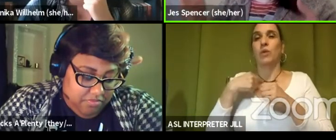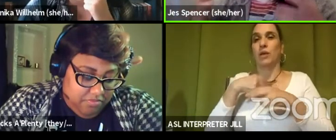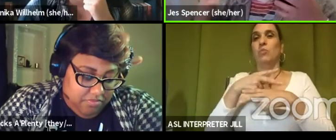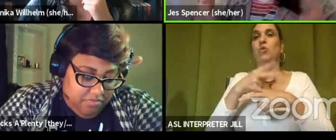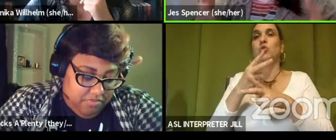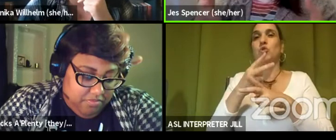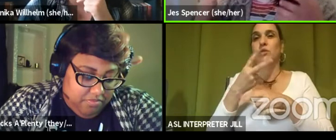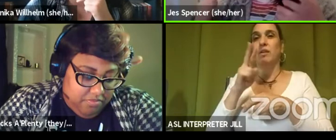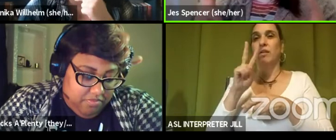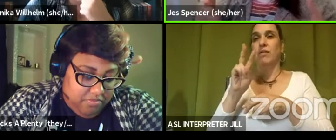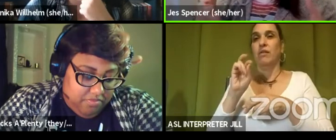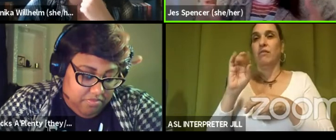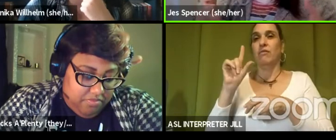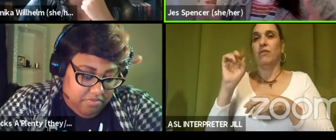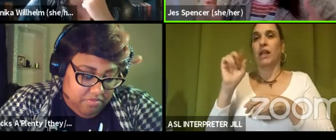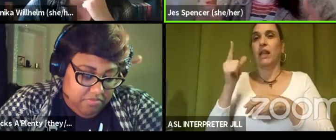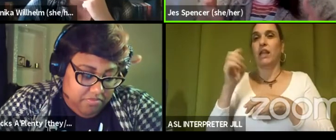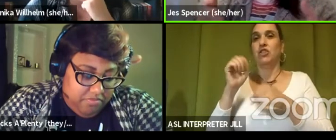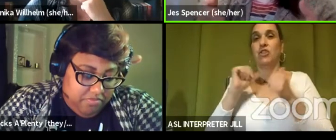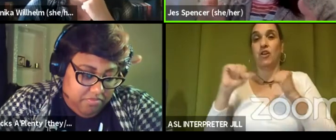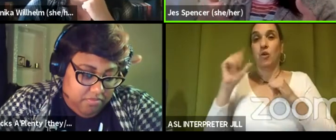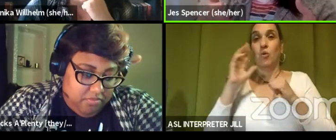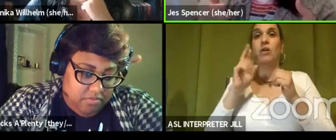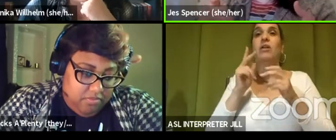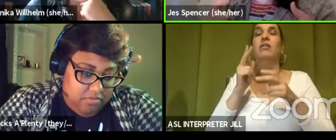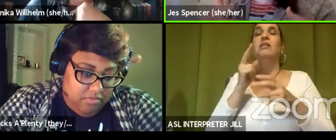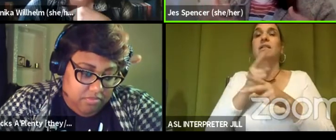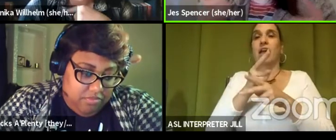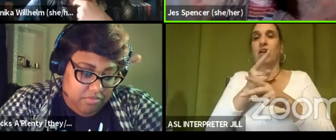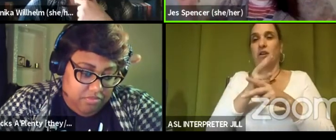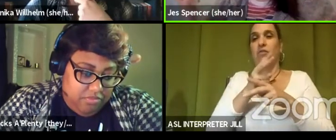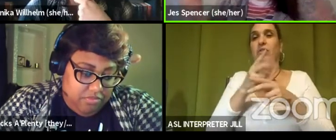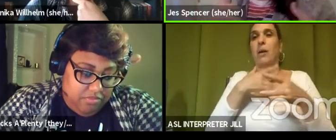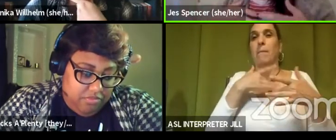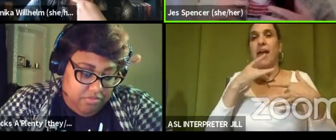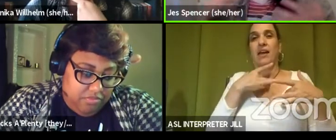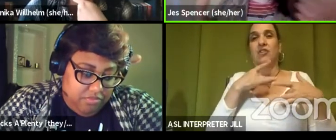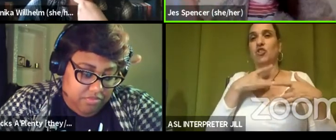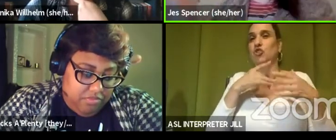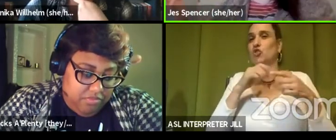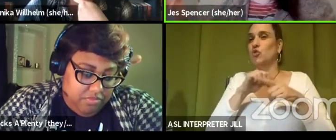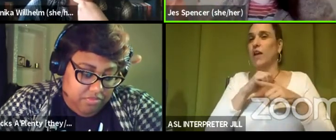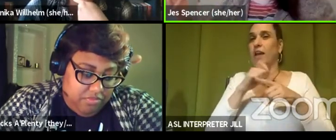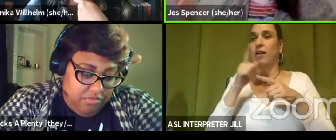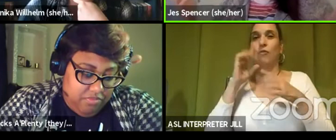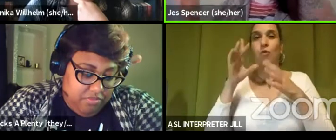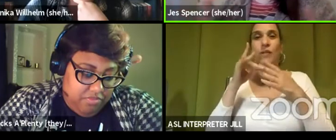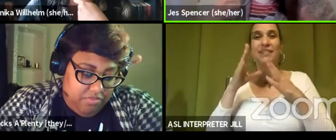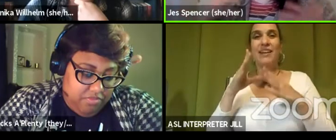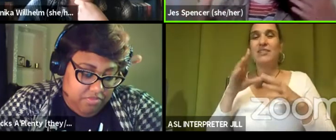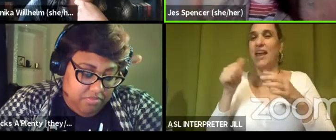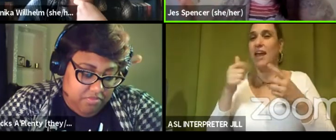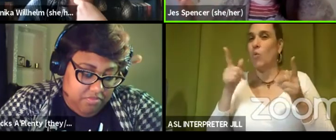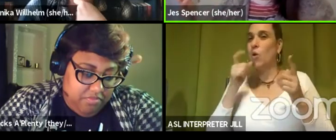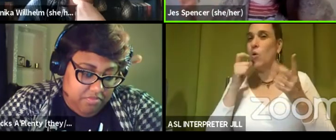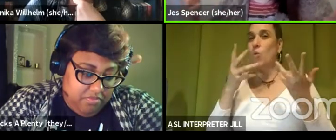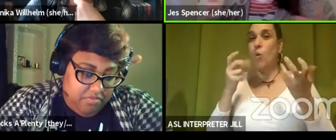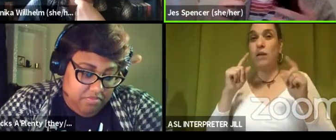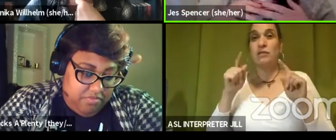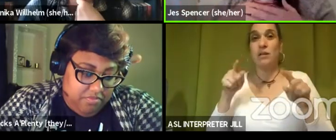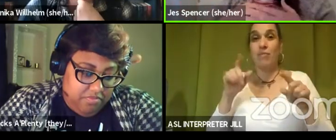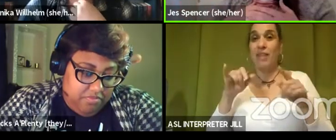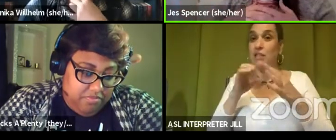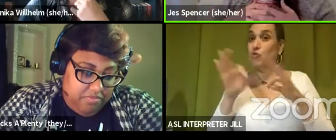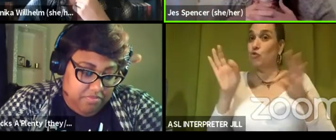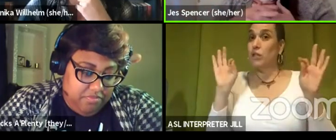2-hour caregiving compassion training for leaders and anybody who wants to come, and it's free.